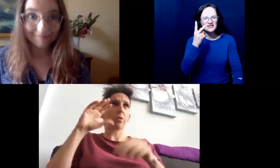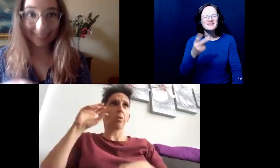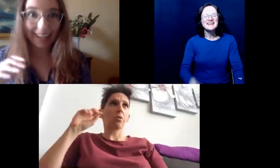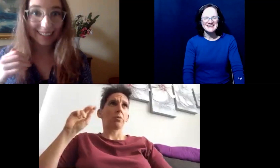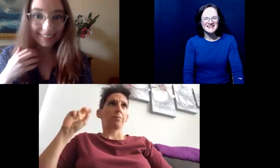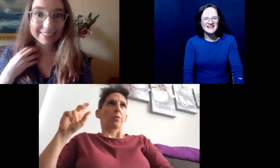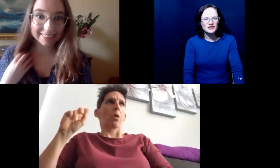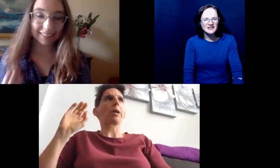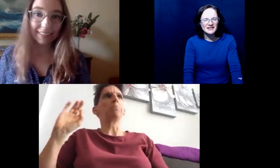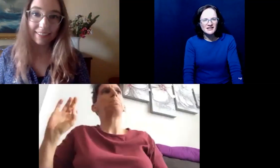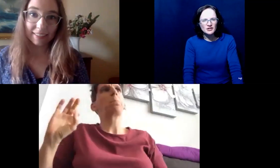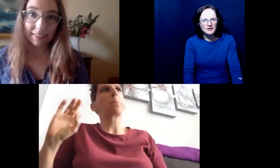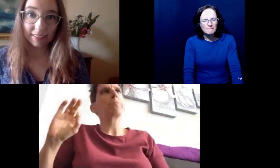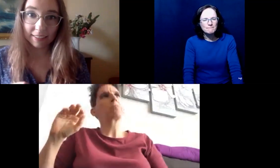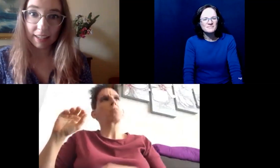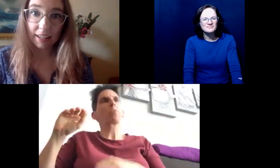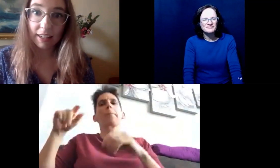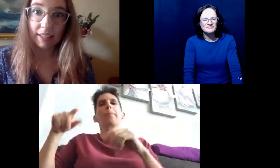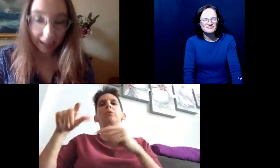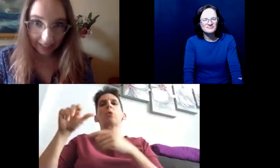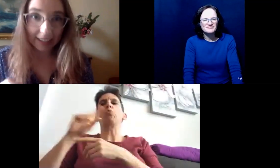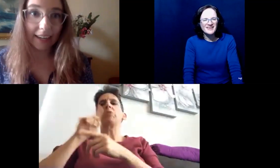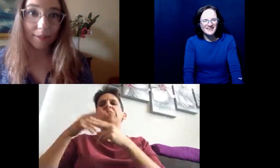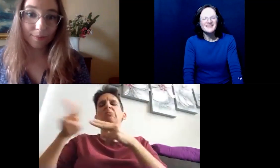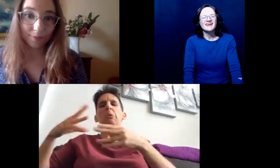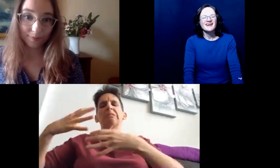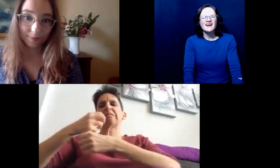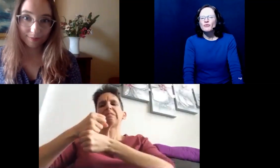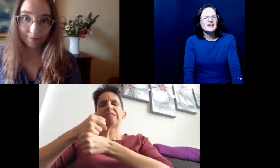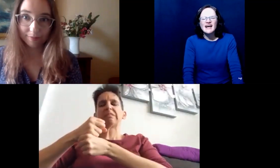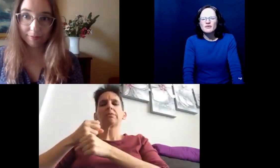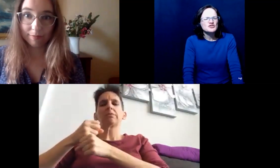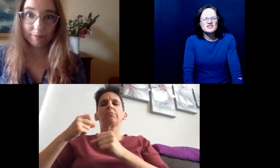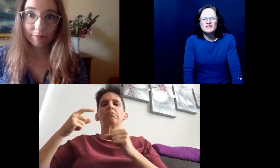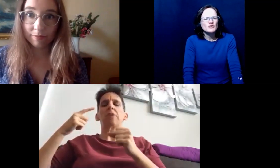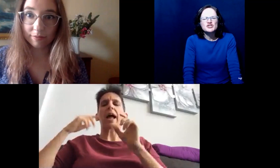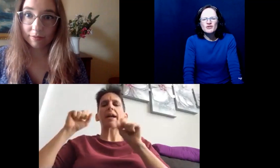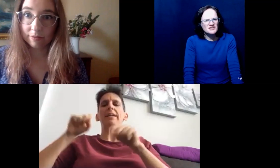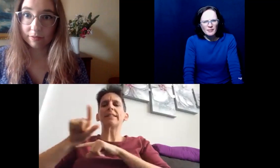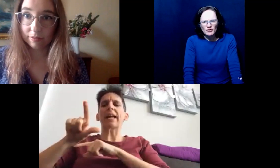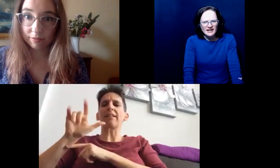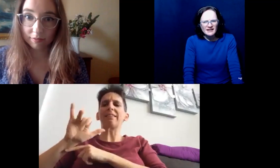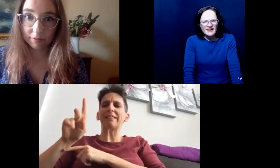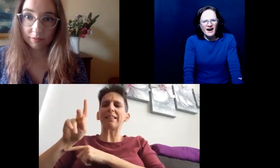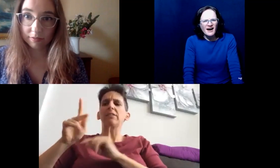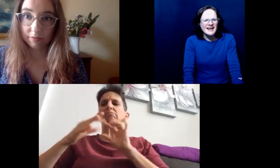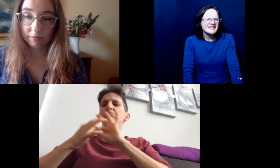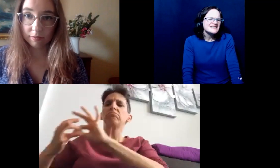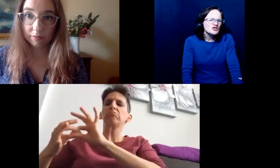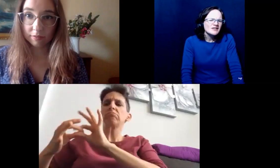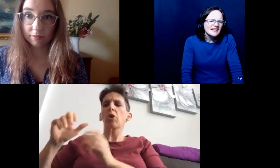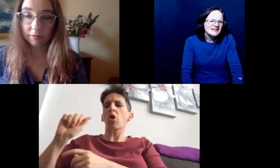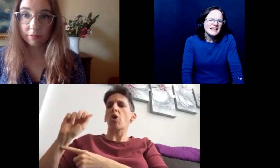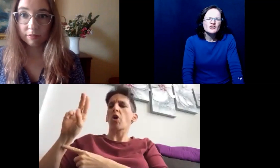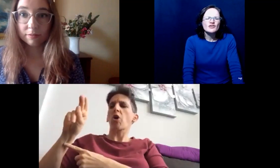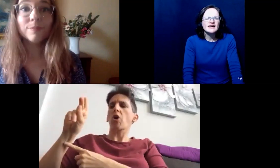see, yeah. Yes, and you can hear the interpreter? Yeah, I can, yeah. Really, I'll just give you a short summary, and I can send